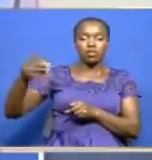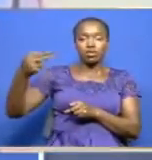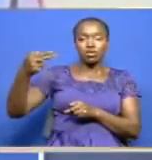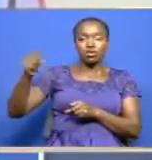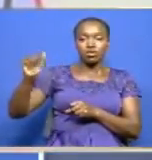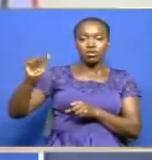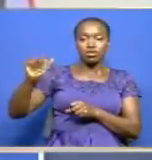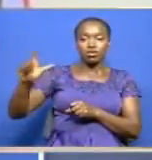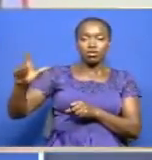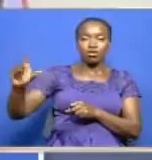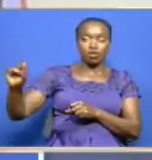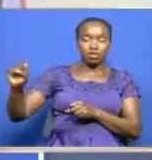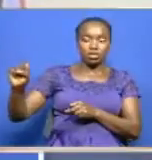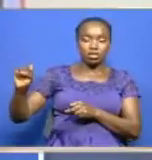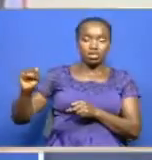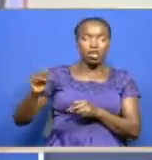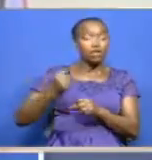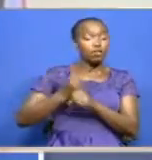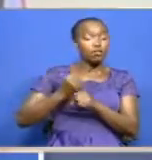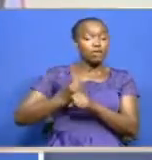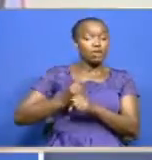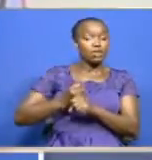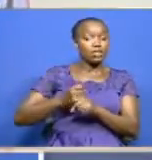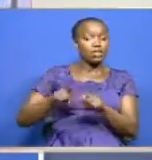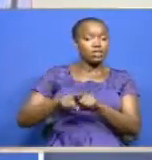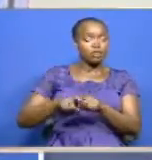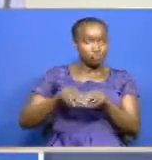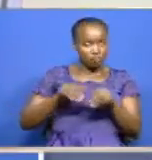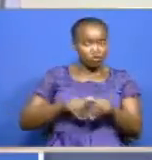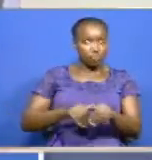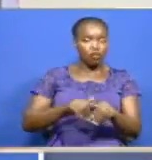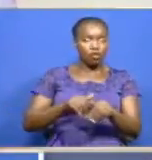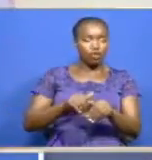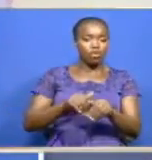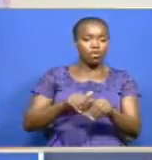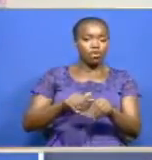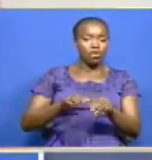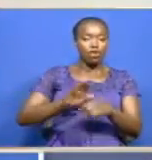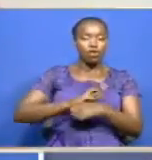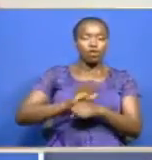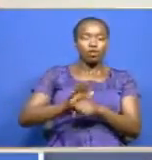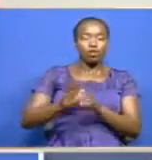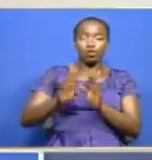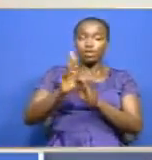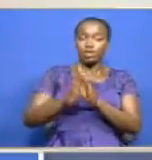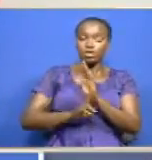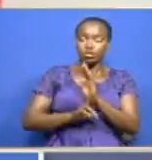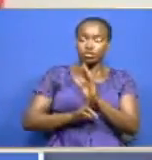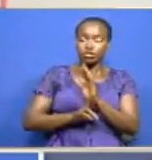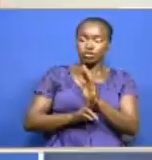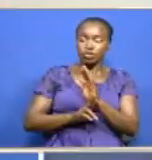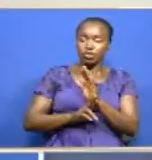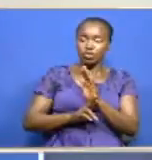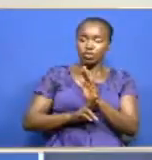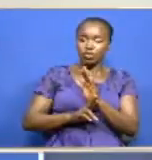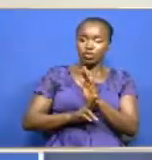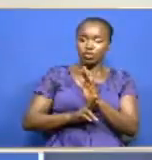and in doing so, must observe all COVID protocols, including